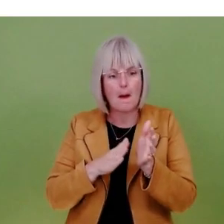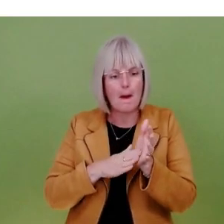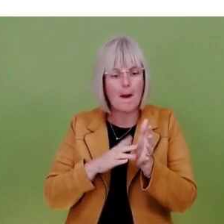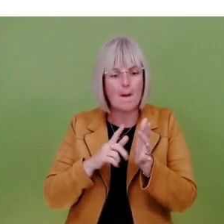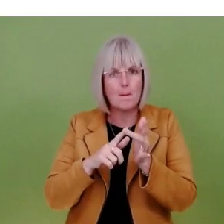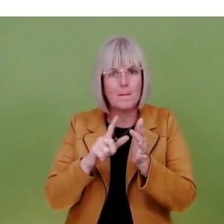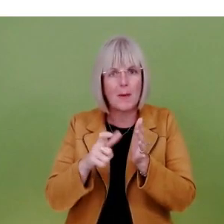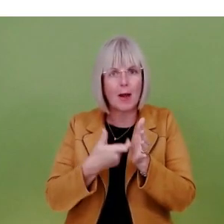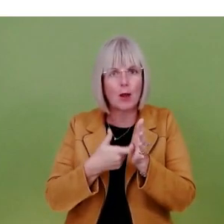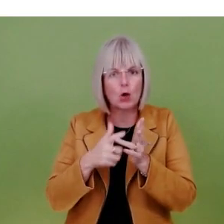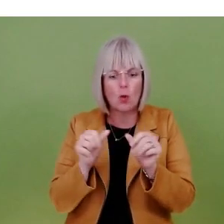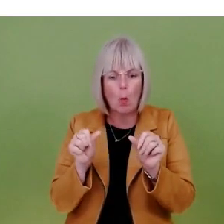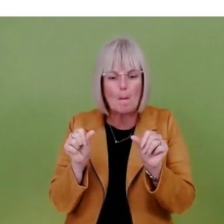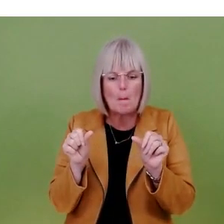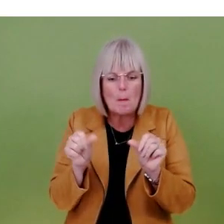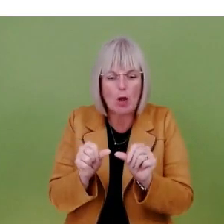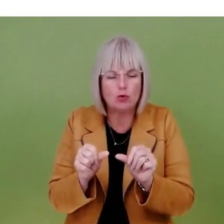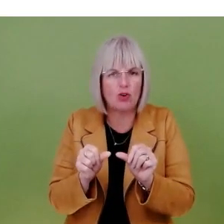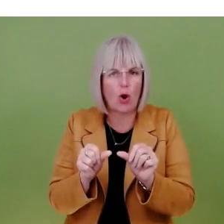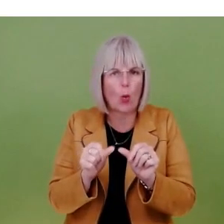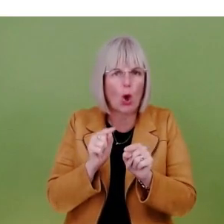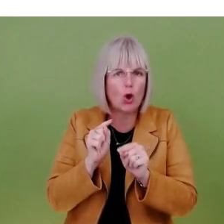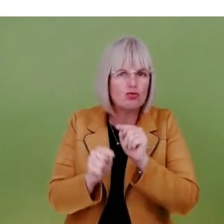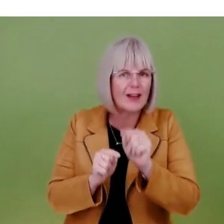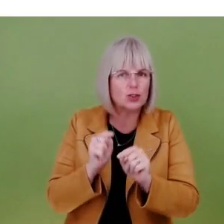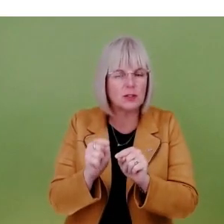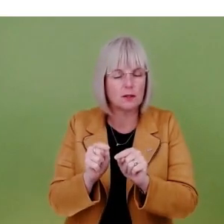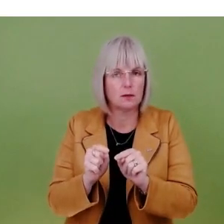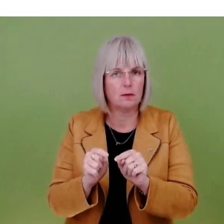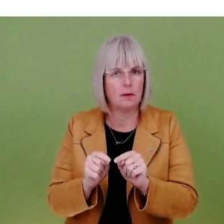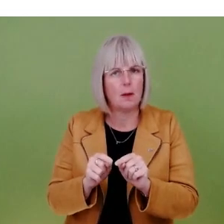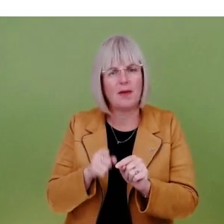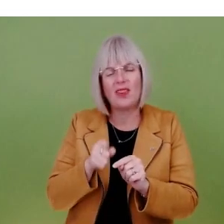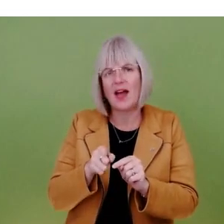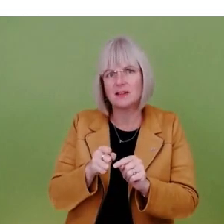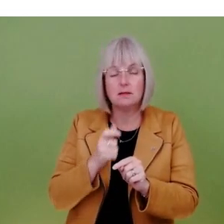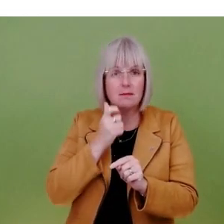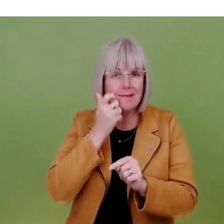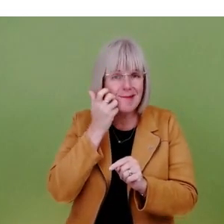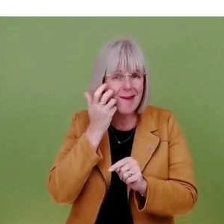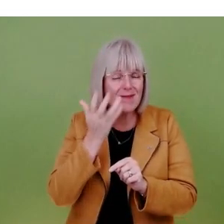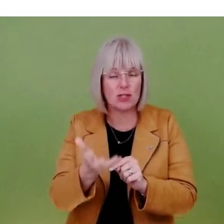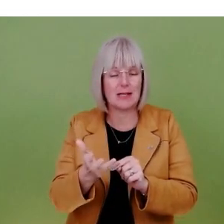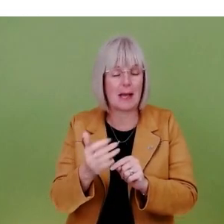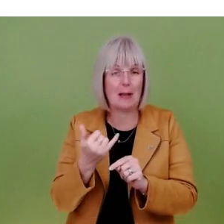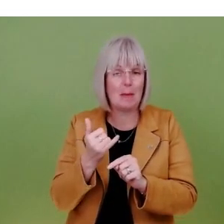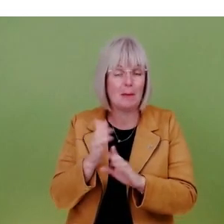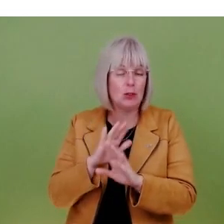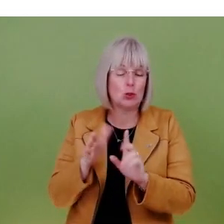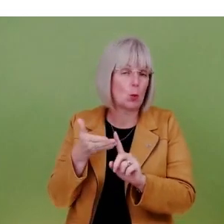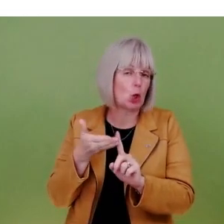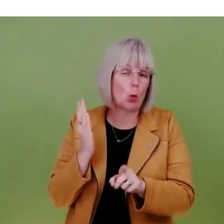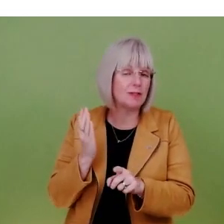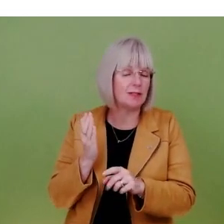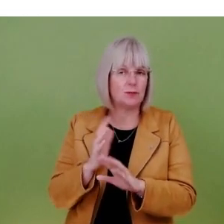things can slip into everyday interactions in a way that some people might not notice or not be able to initially be aware